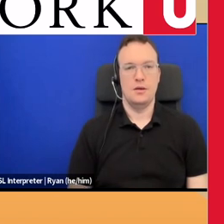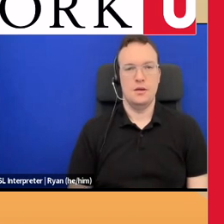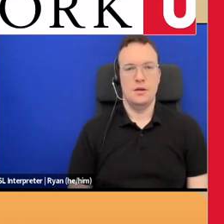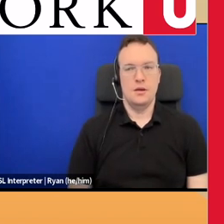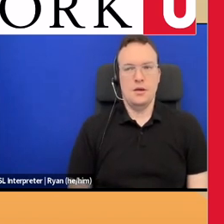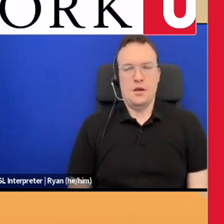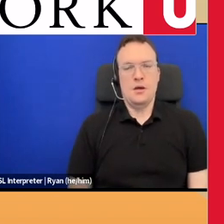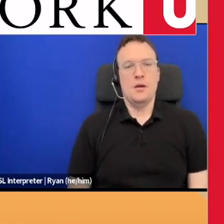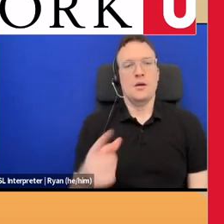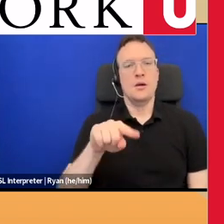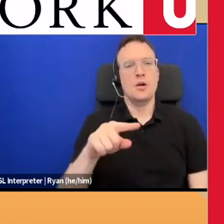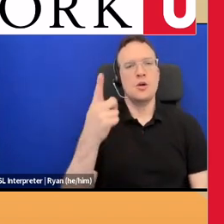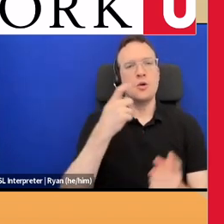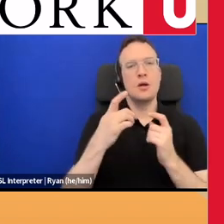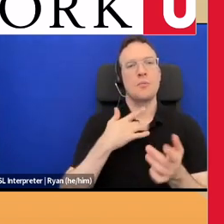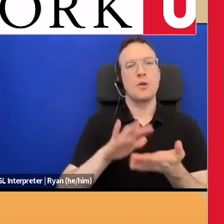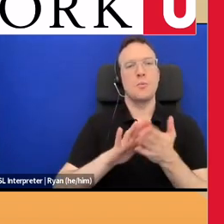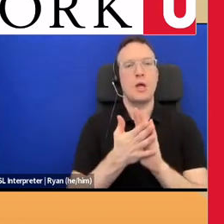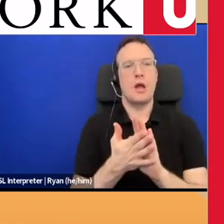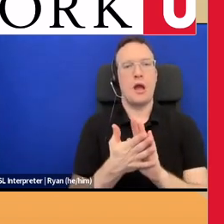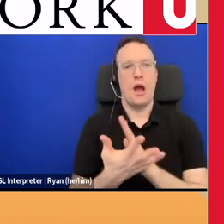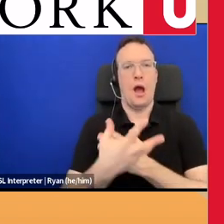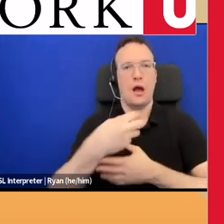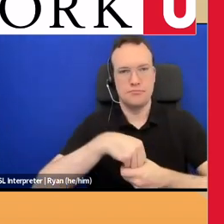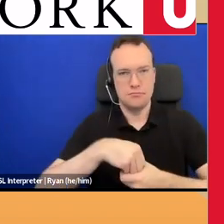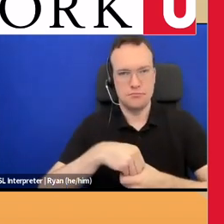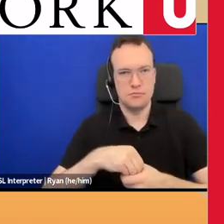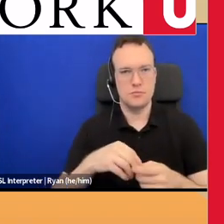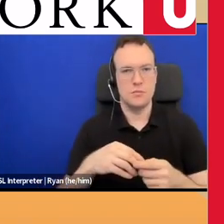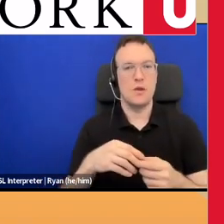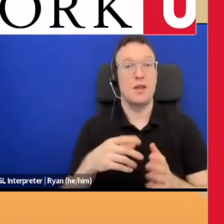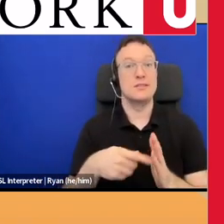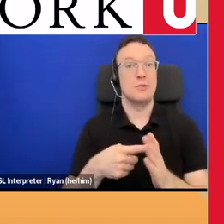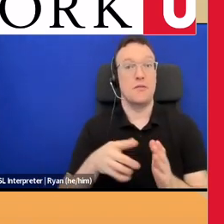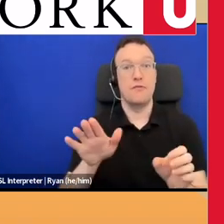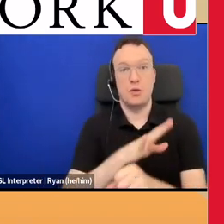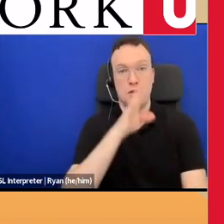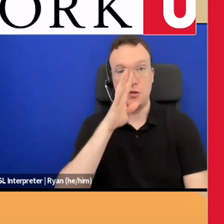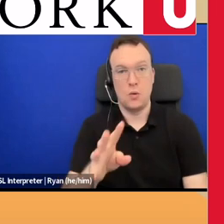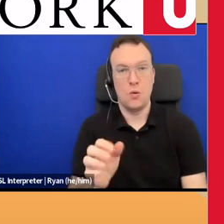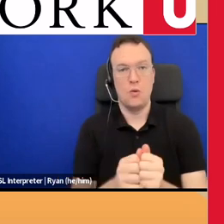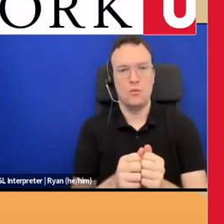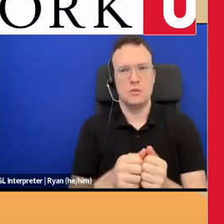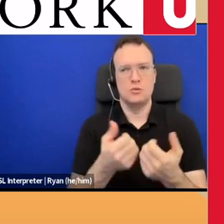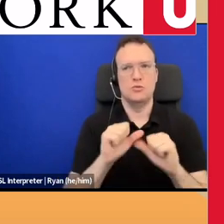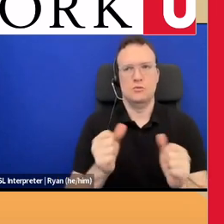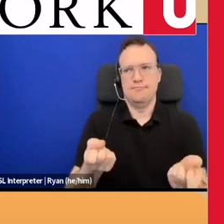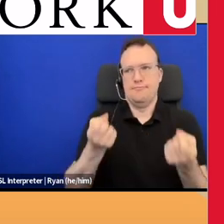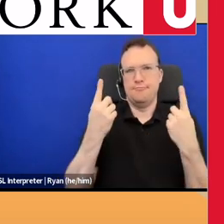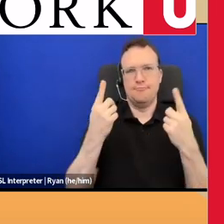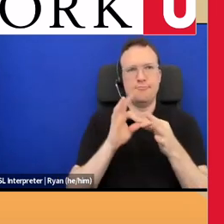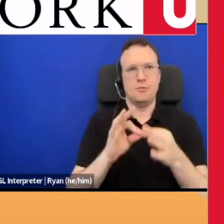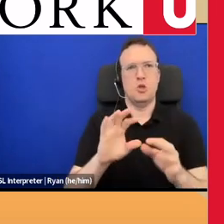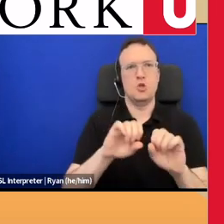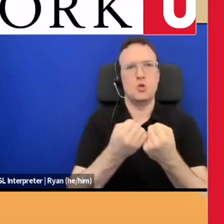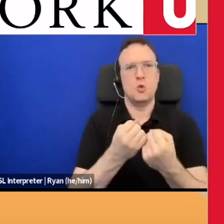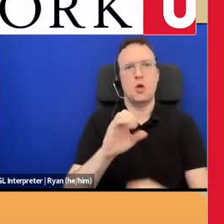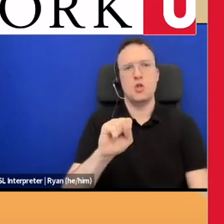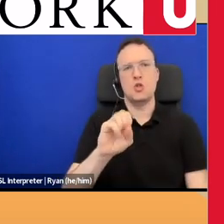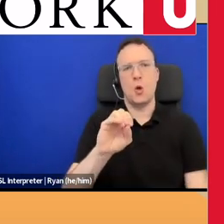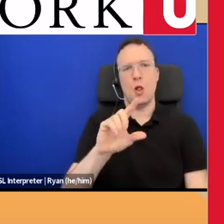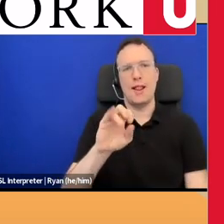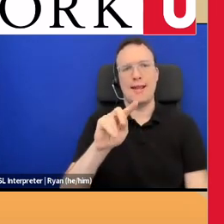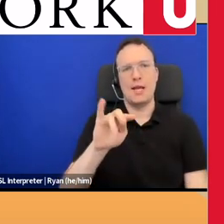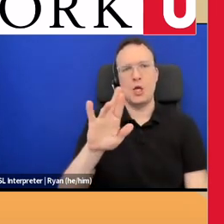These questions often become subsumed, if not entirely ignored, when it comes to making sense of social solidarity. Because